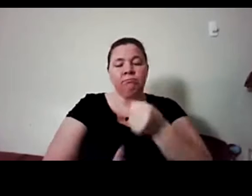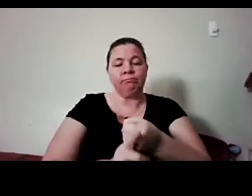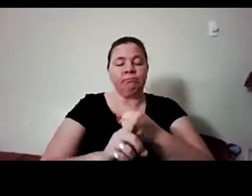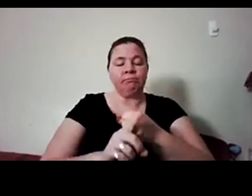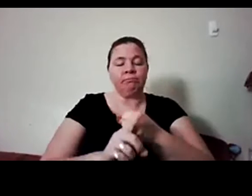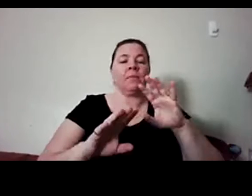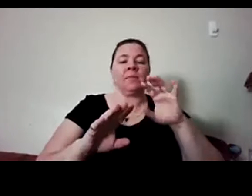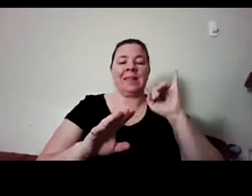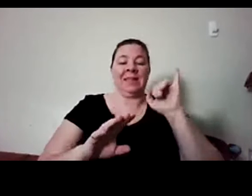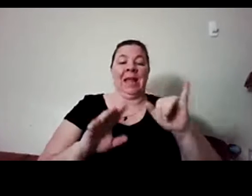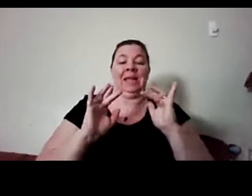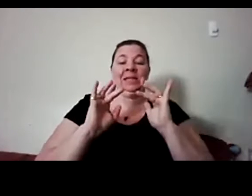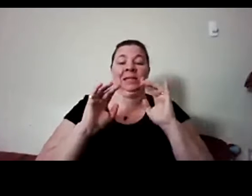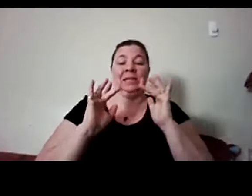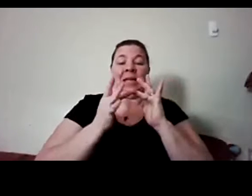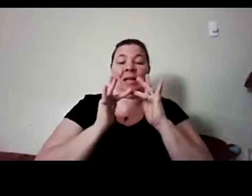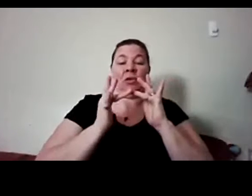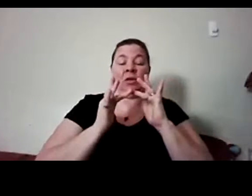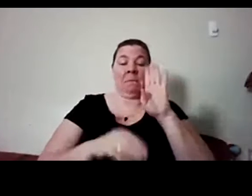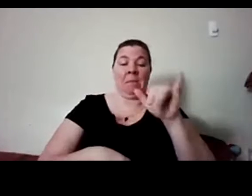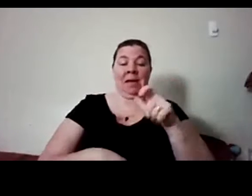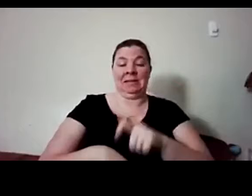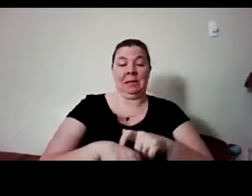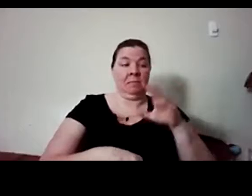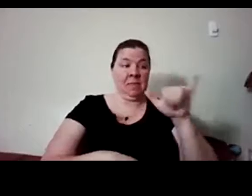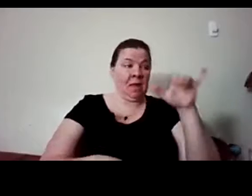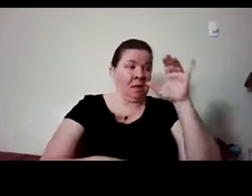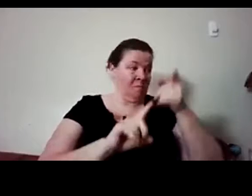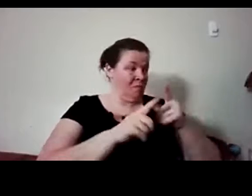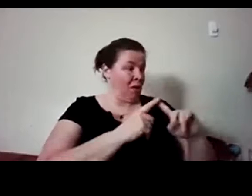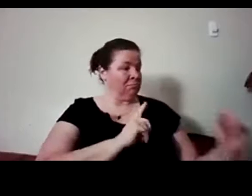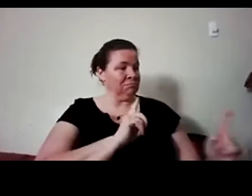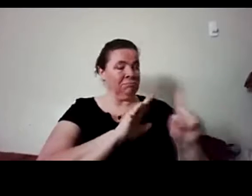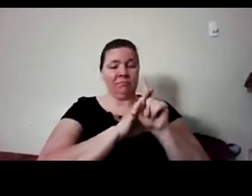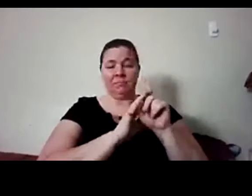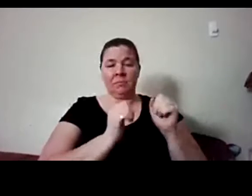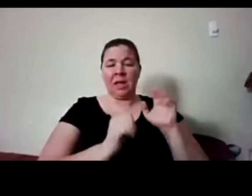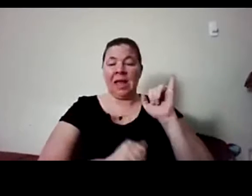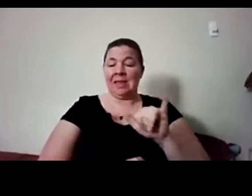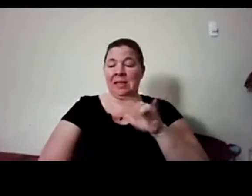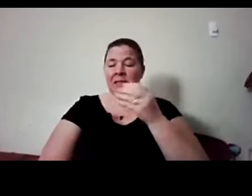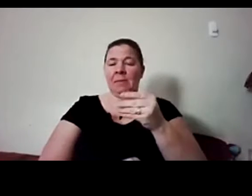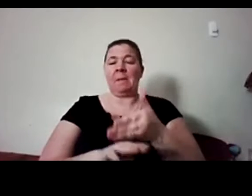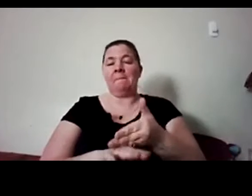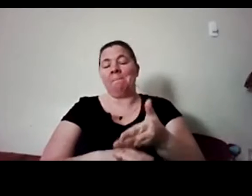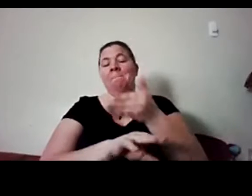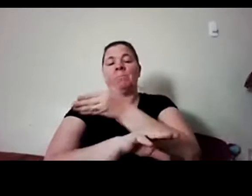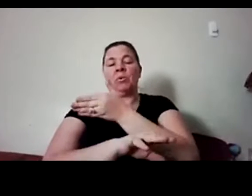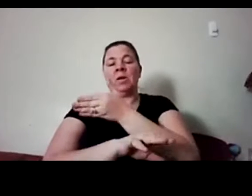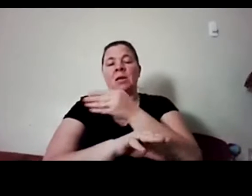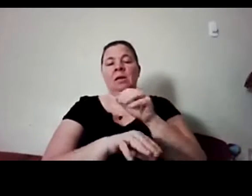Okay? But by the time he came to me, this company had been in pre-launch for 6 to 8